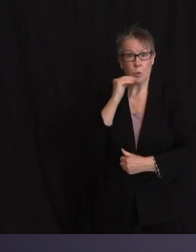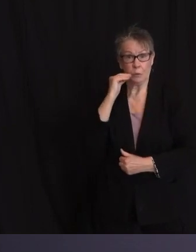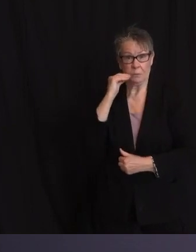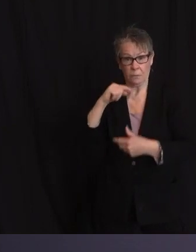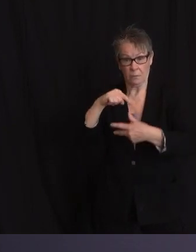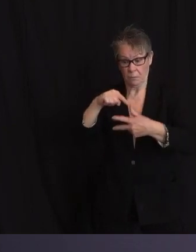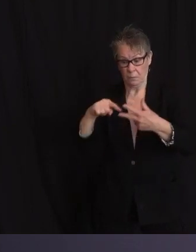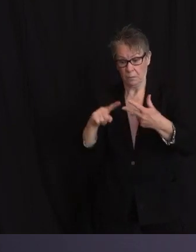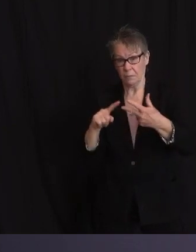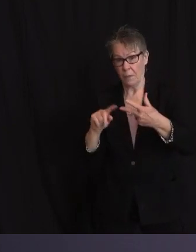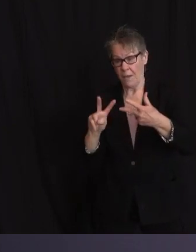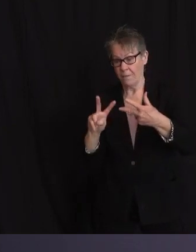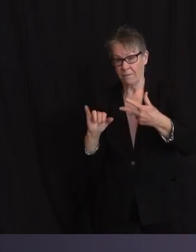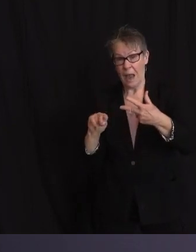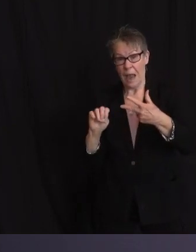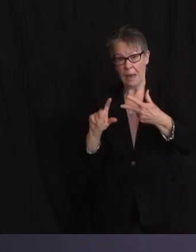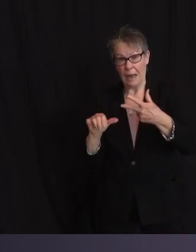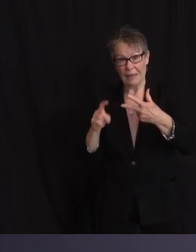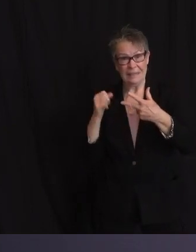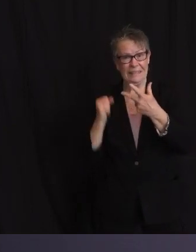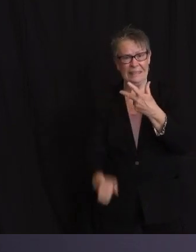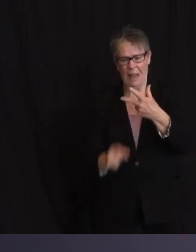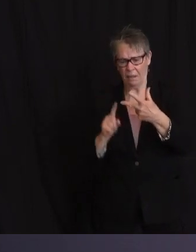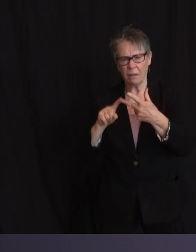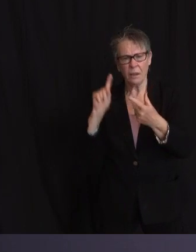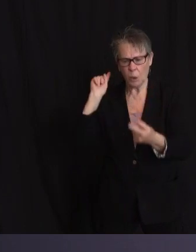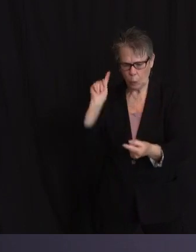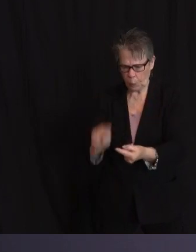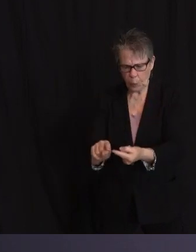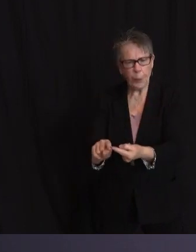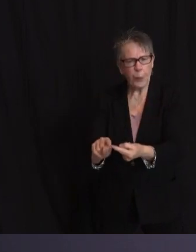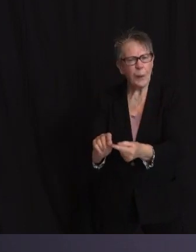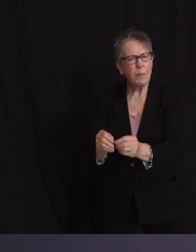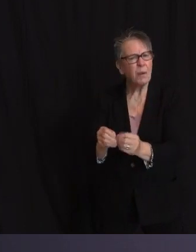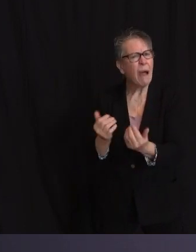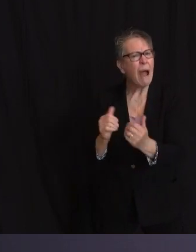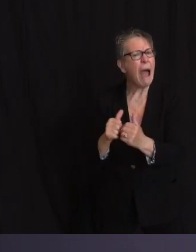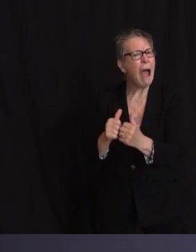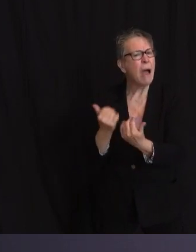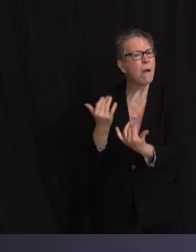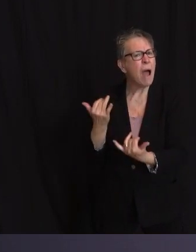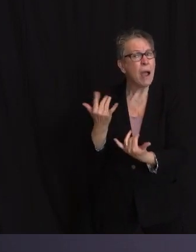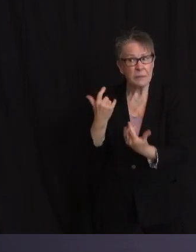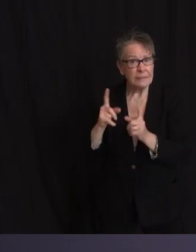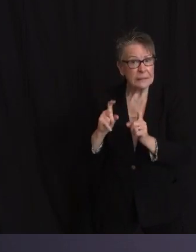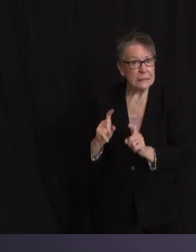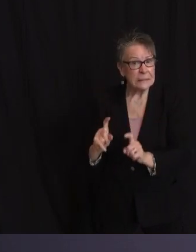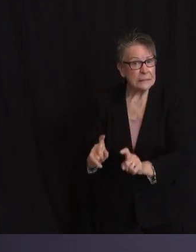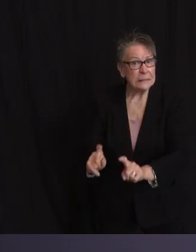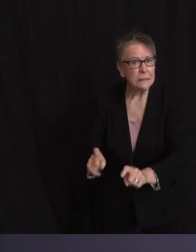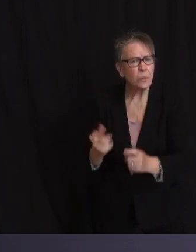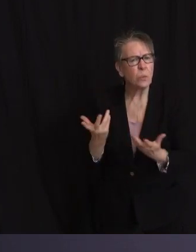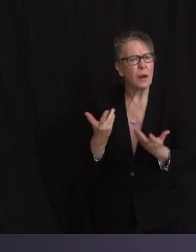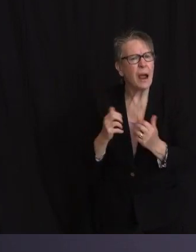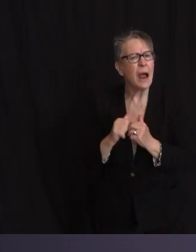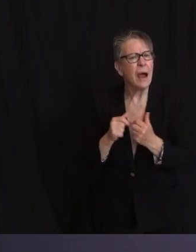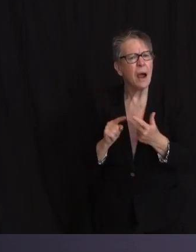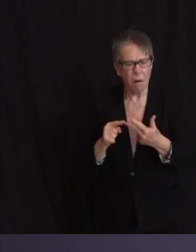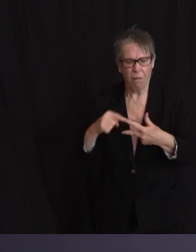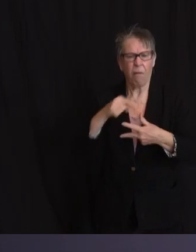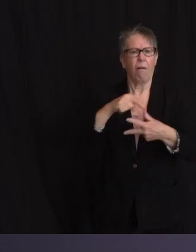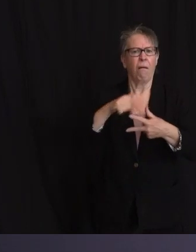your administration mentioned $5 billion in potential GO borrowing. Does that represent the total of what you would